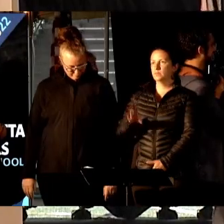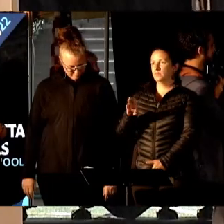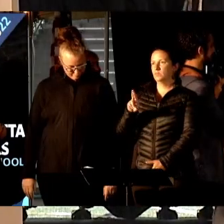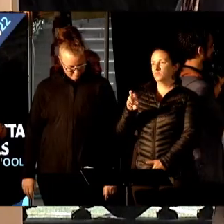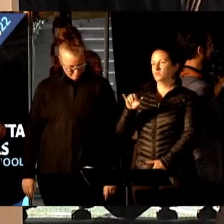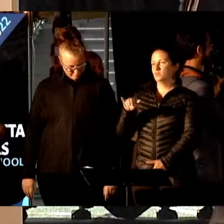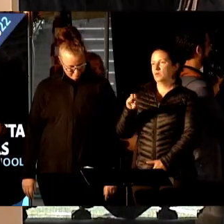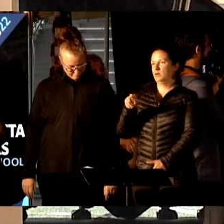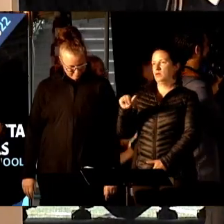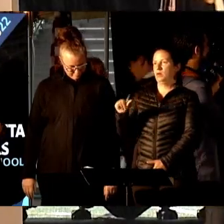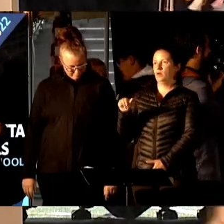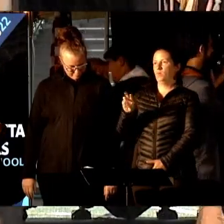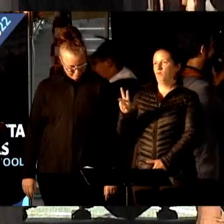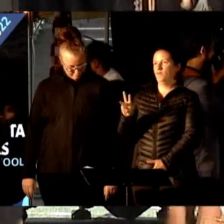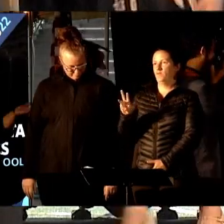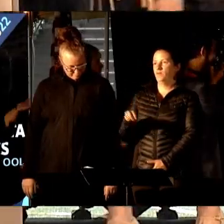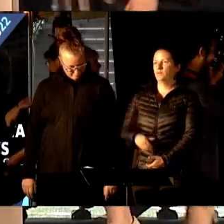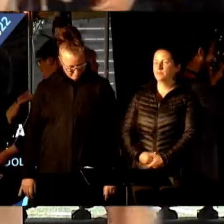Brianna Wolf.